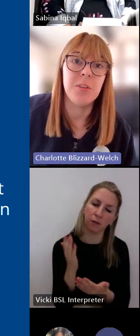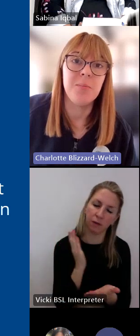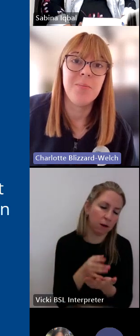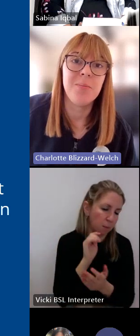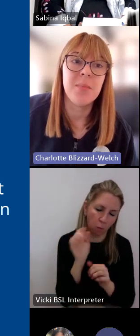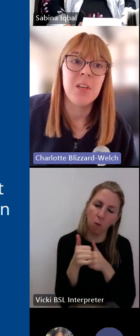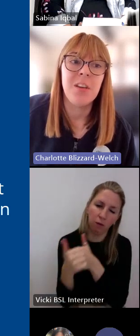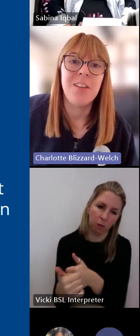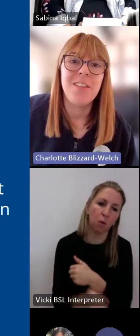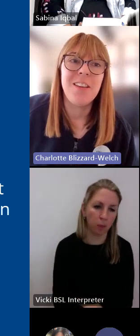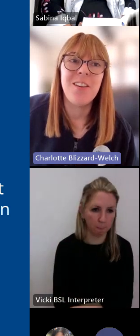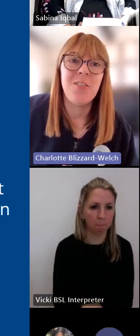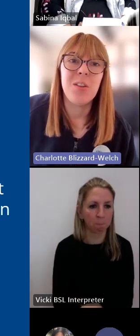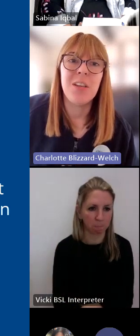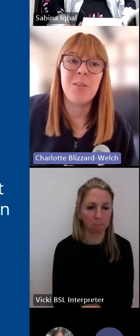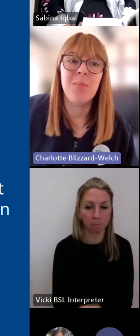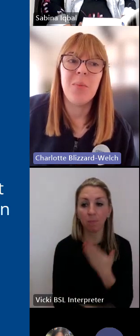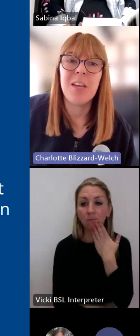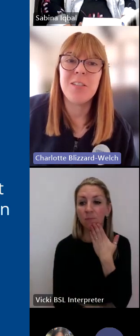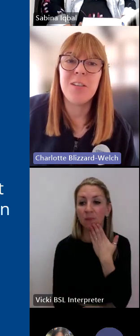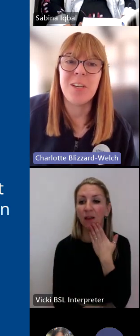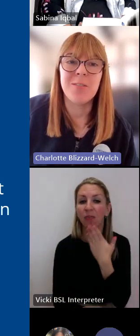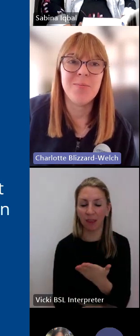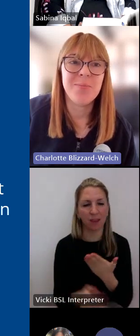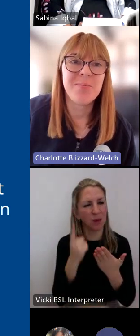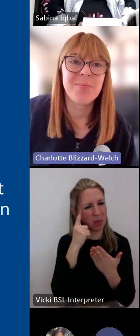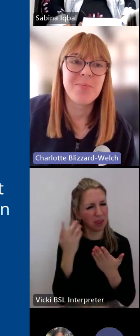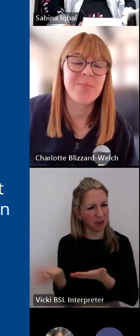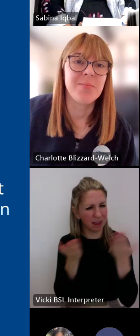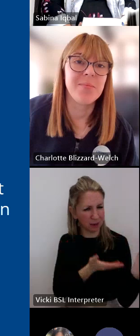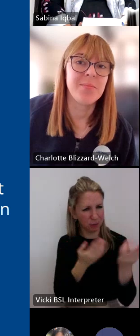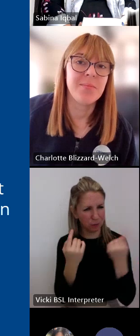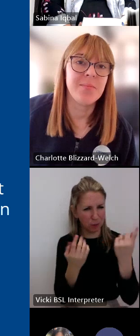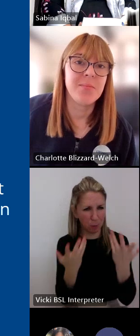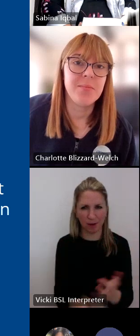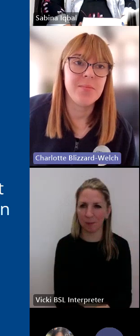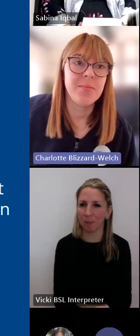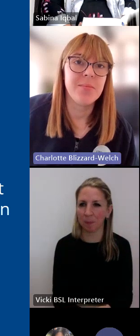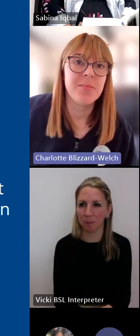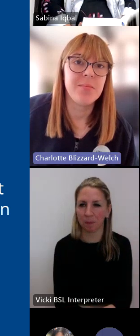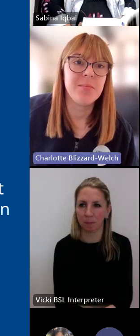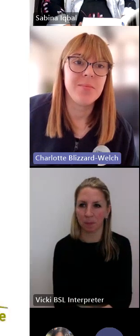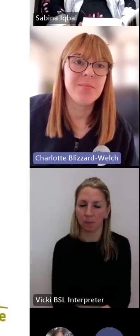to help them. Thank you. I think I'm handing over now.